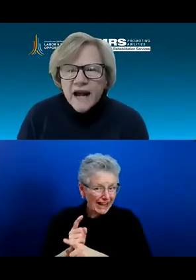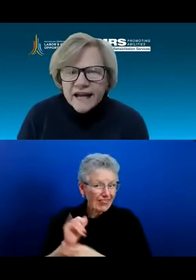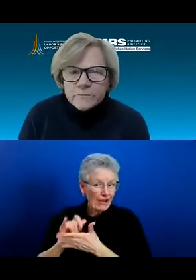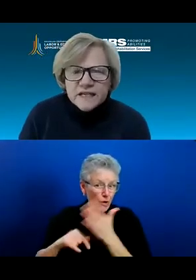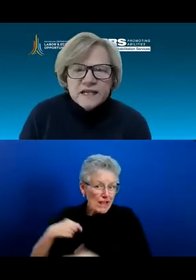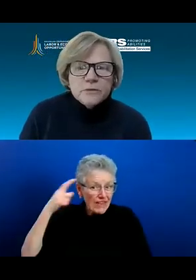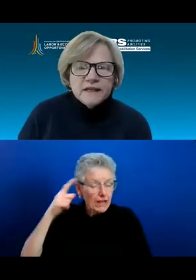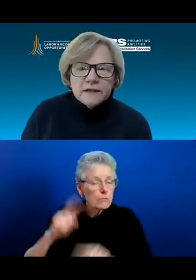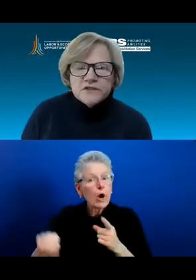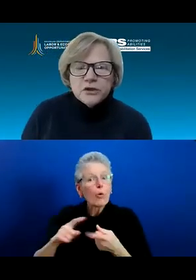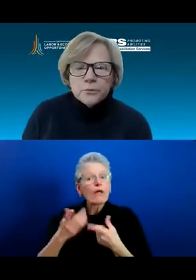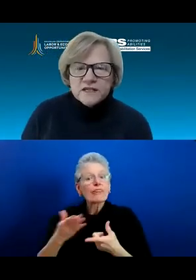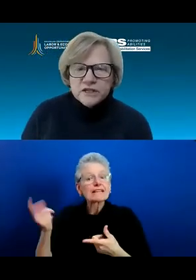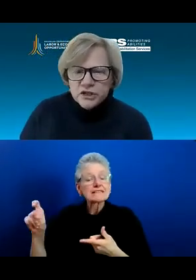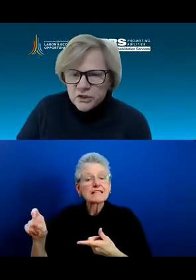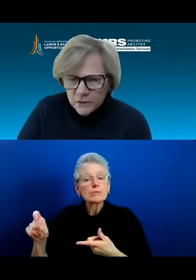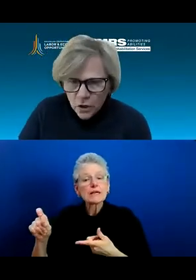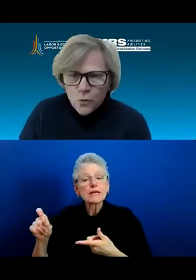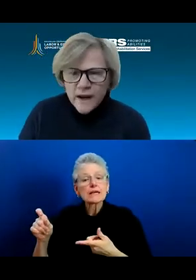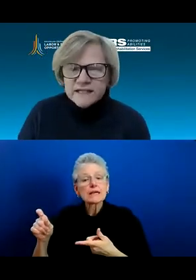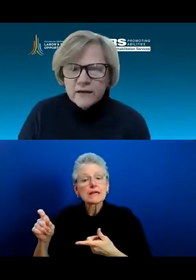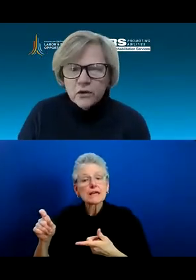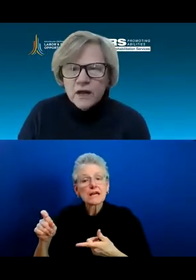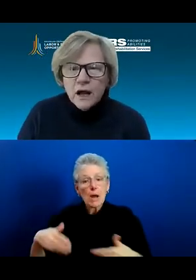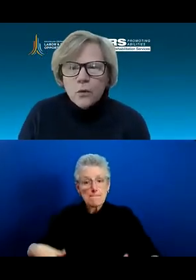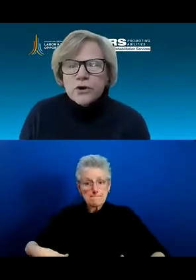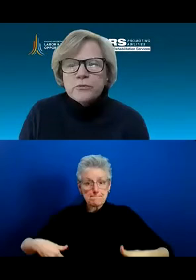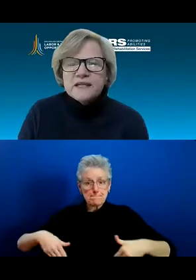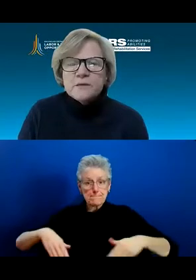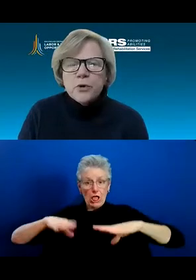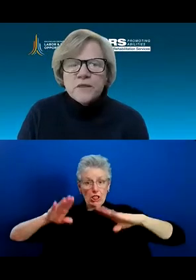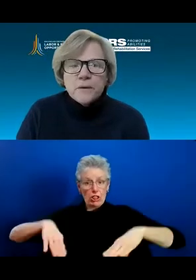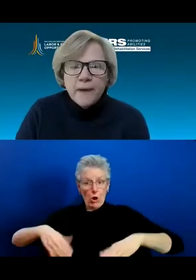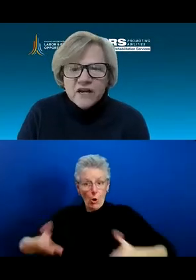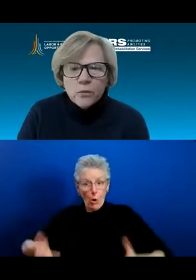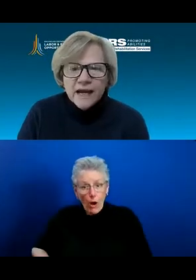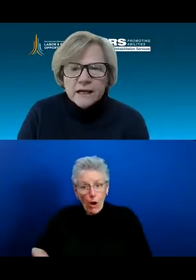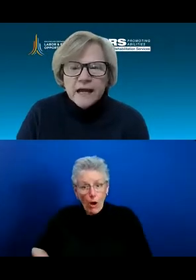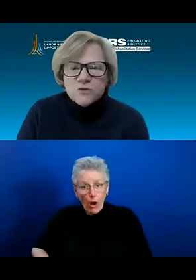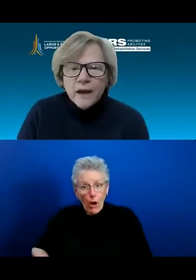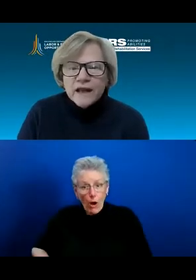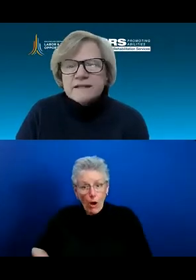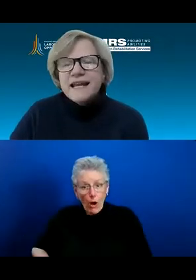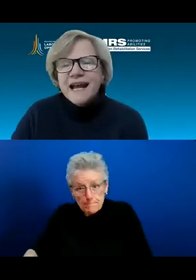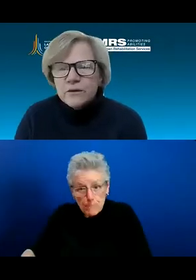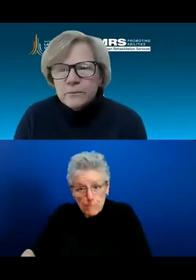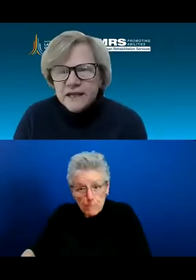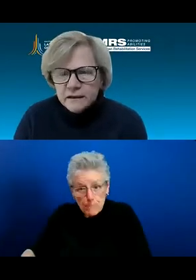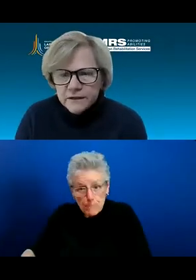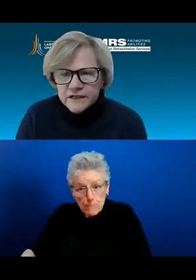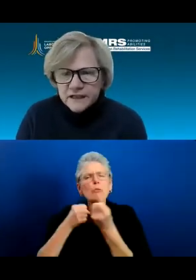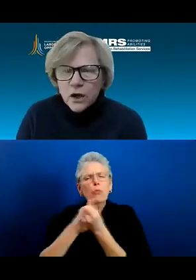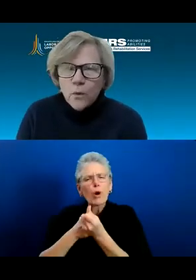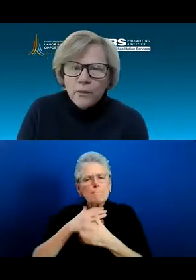when items need to be lifted or positioned below waist level, a worker must support their body weight as well as the item